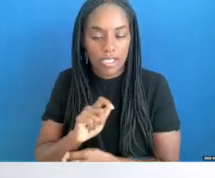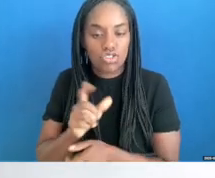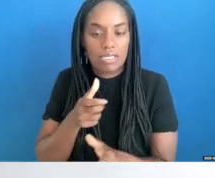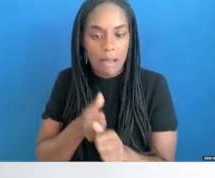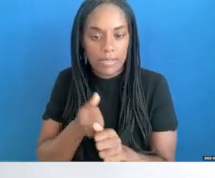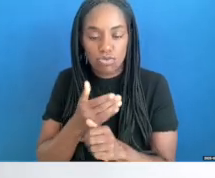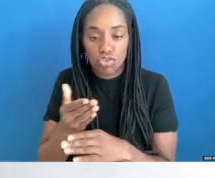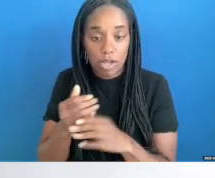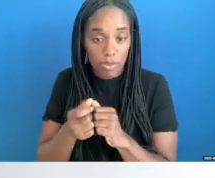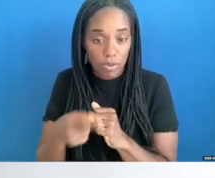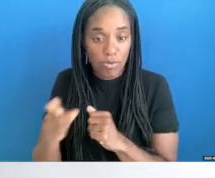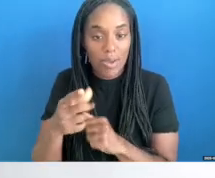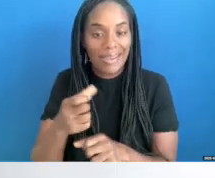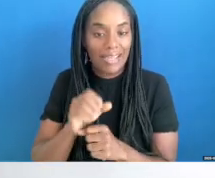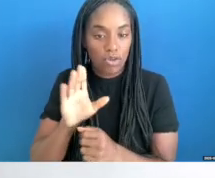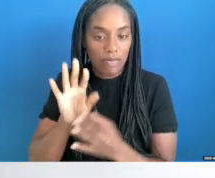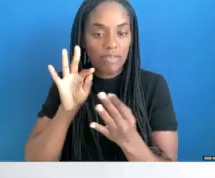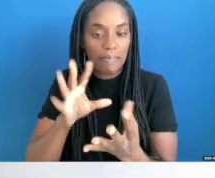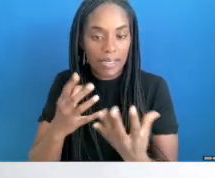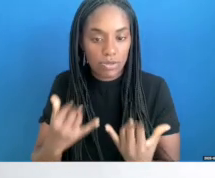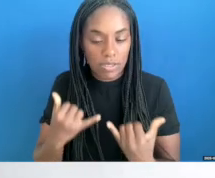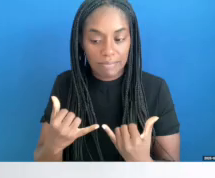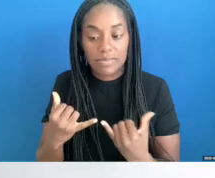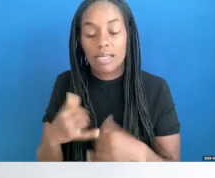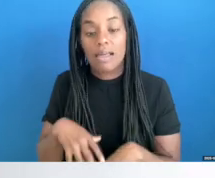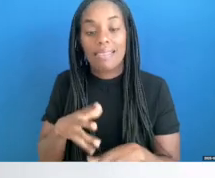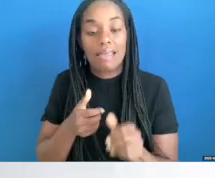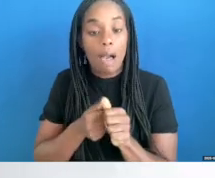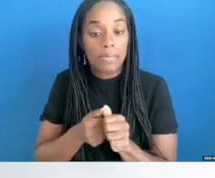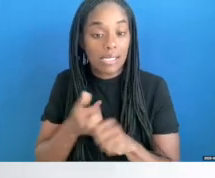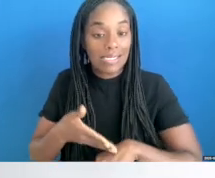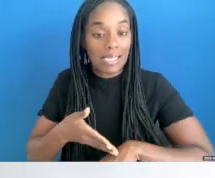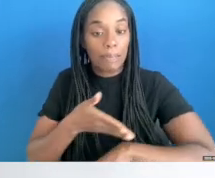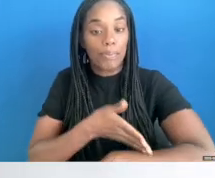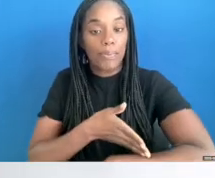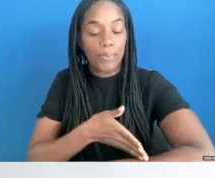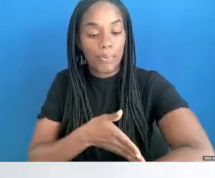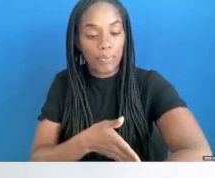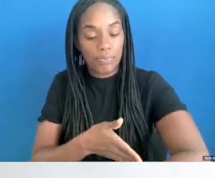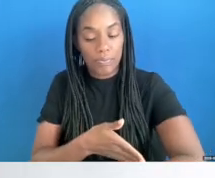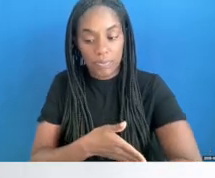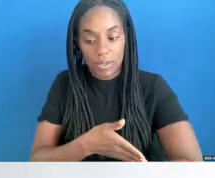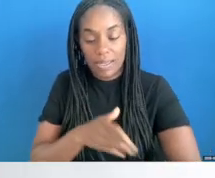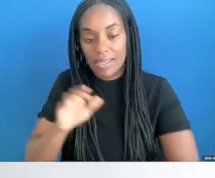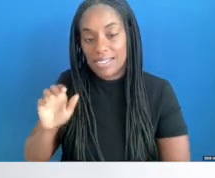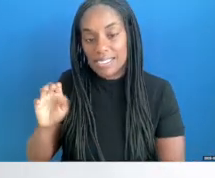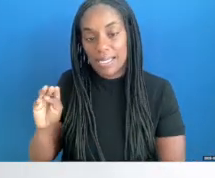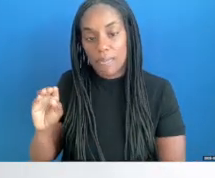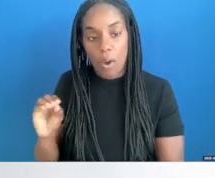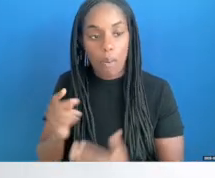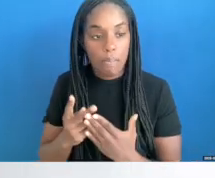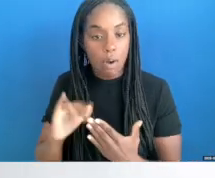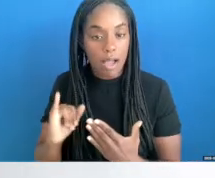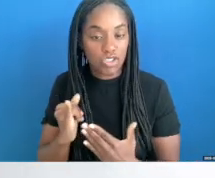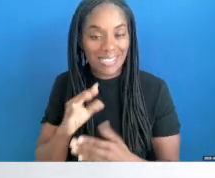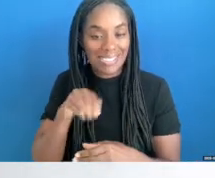get your feedback on today. These updates would improve how these CMO projects within